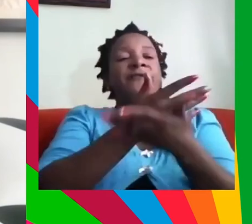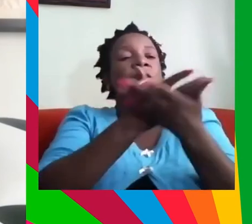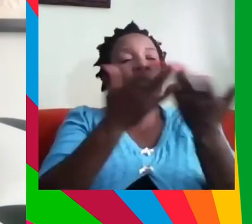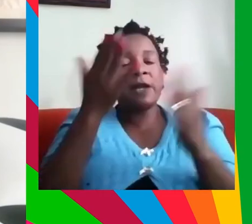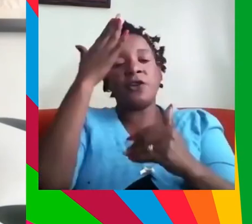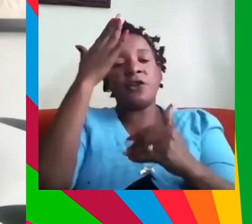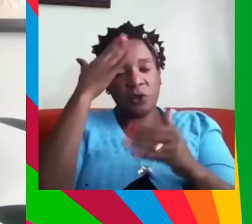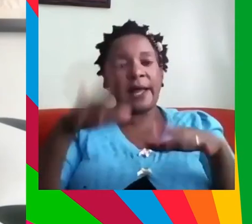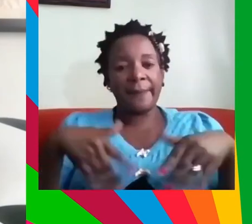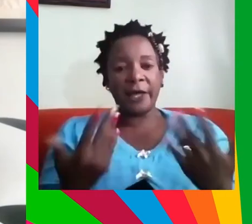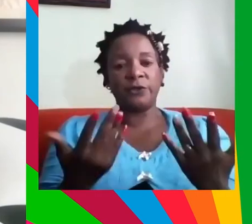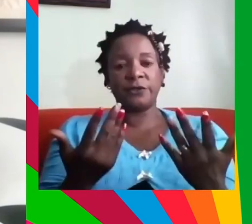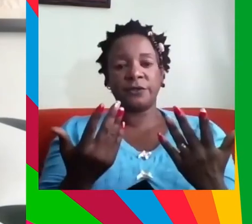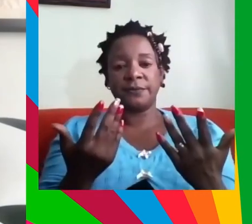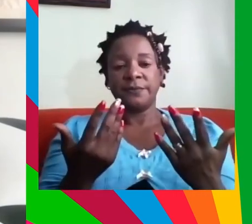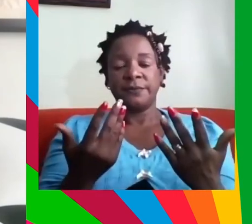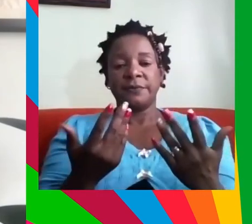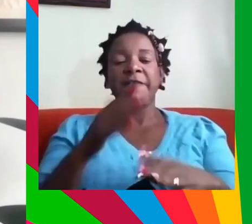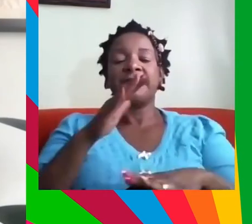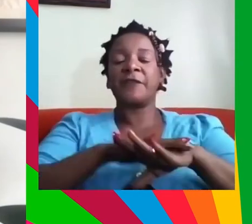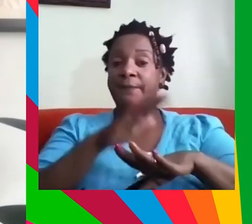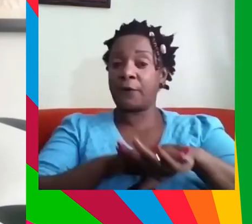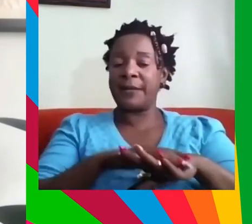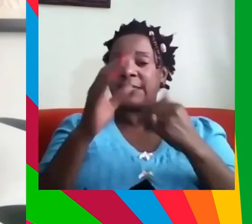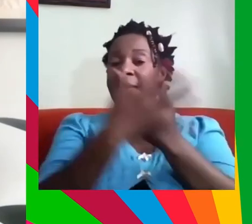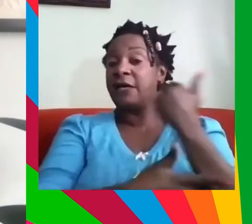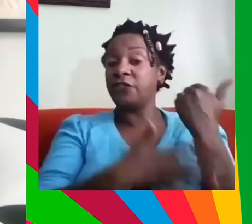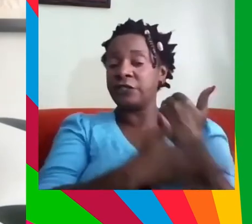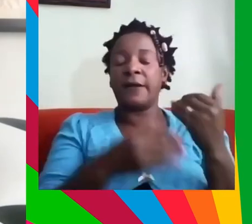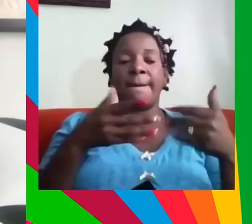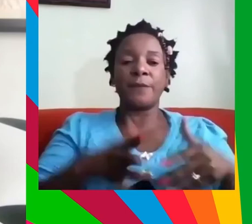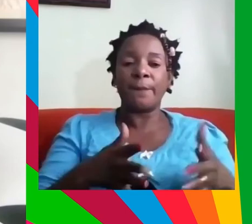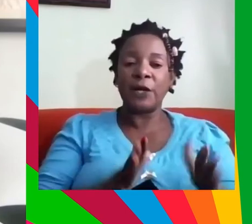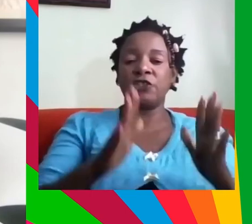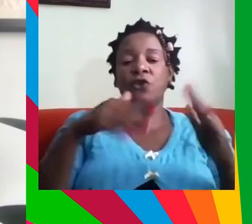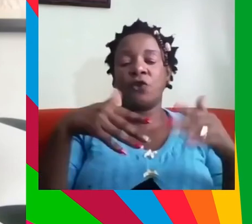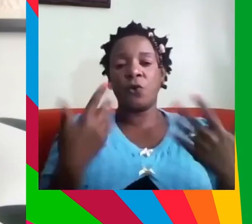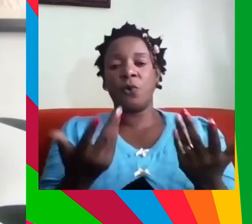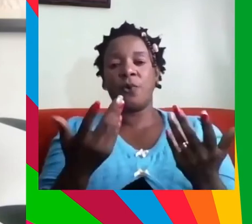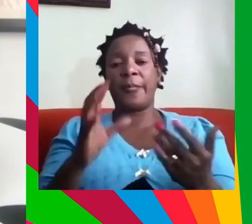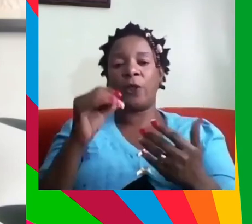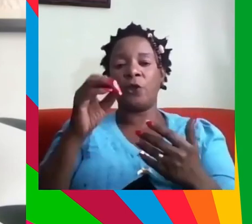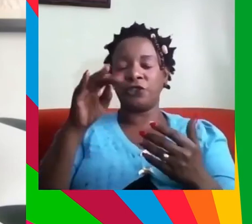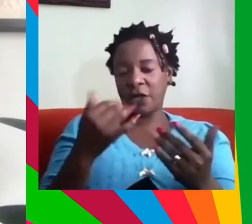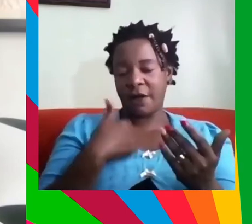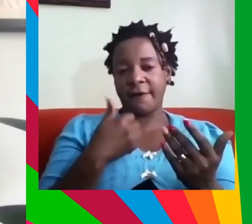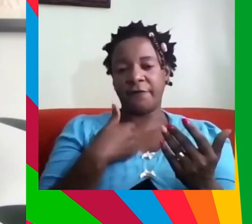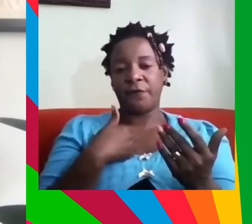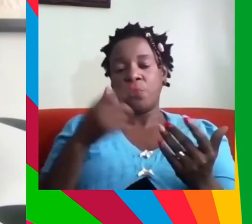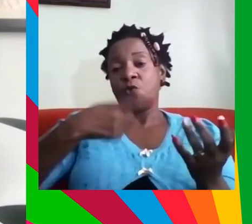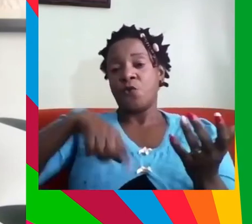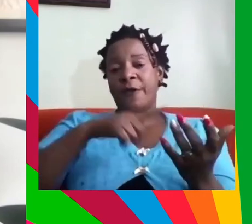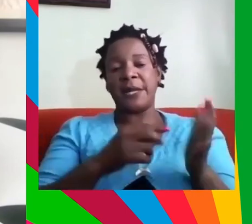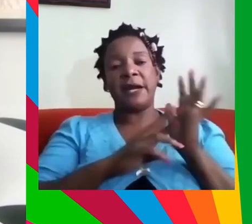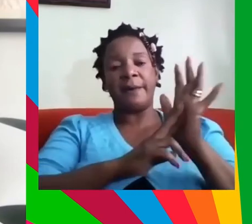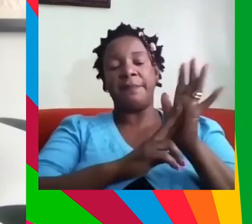about, they're very prominent countries, whether it's with population or because of the culture and the way that we've been represented